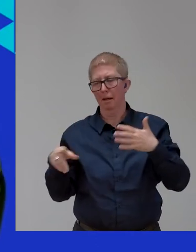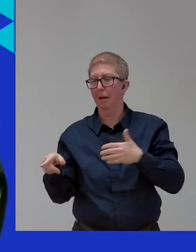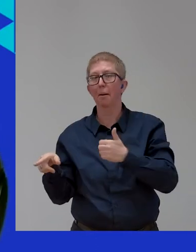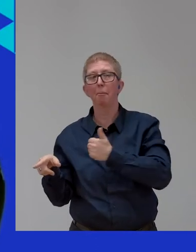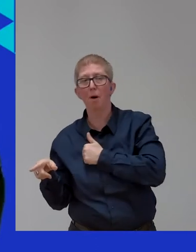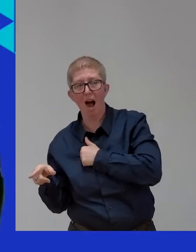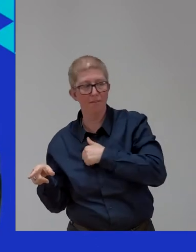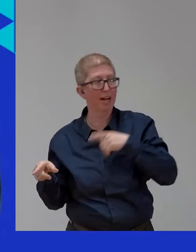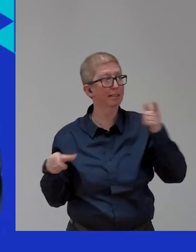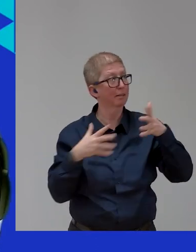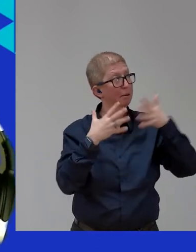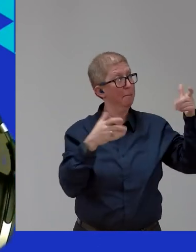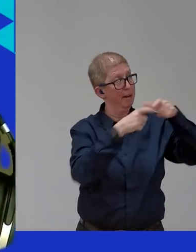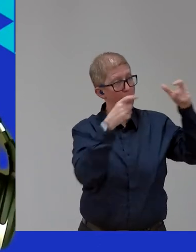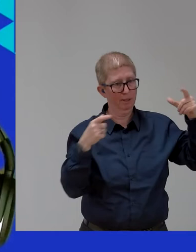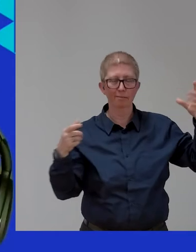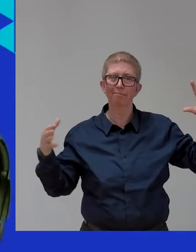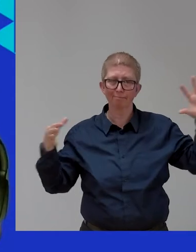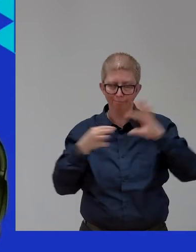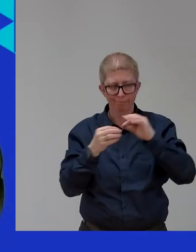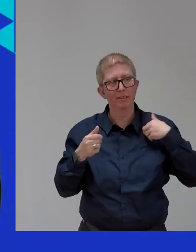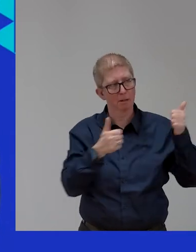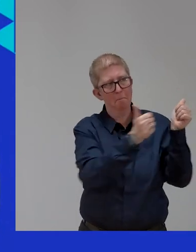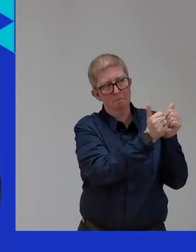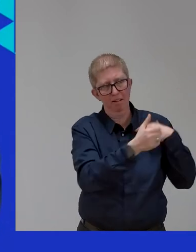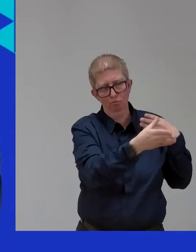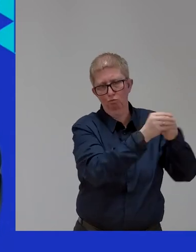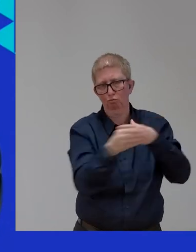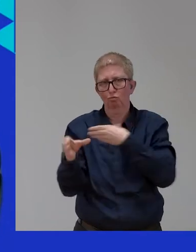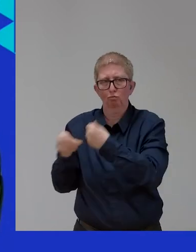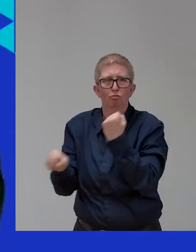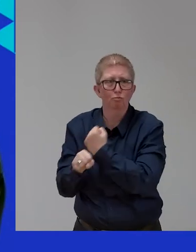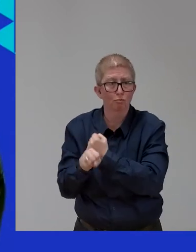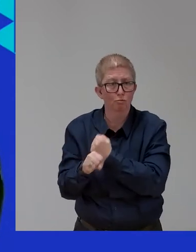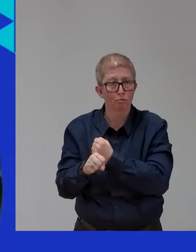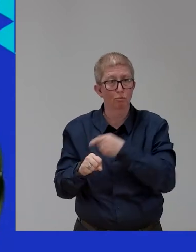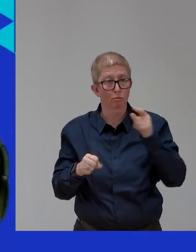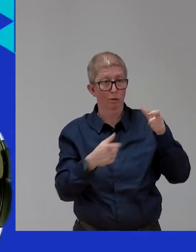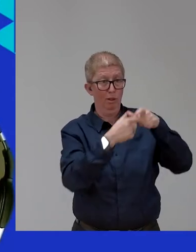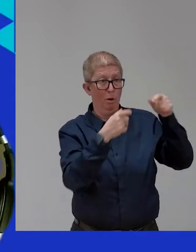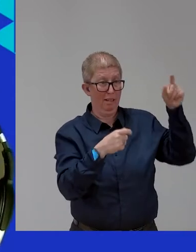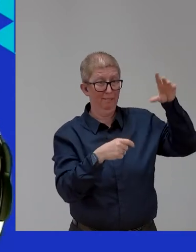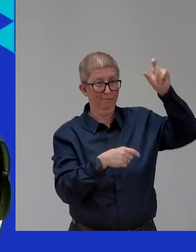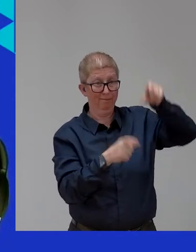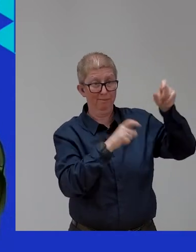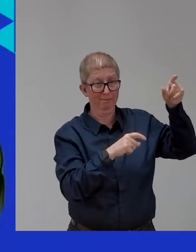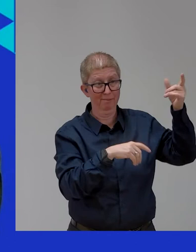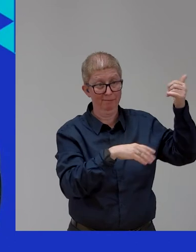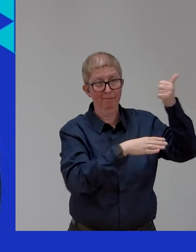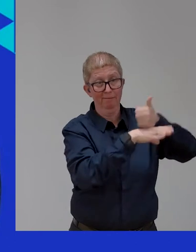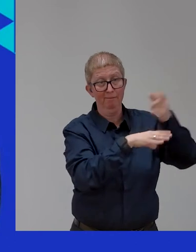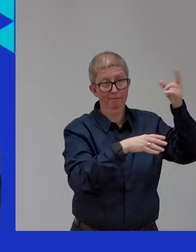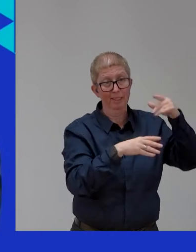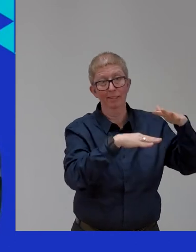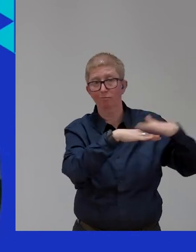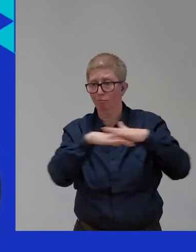the public facilitator of this employers-led network. It has more than 30 or almost 30 global